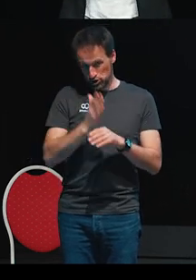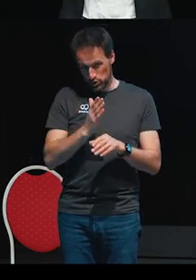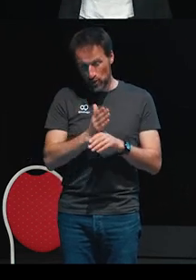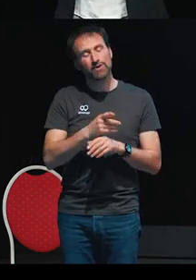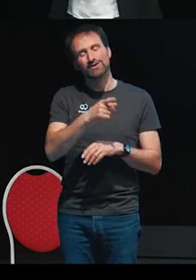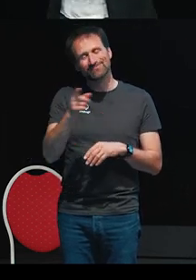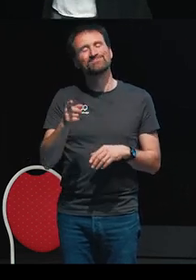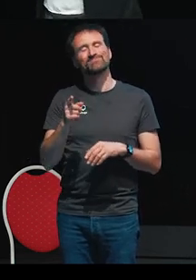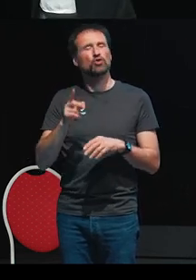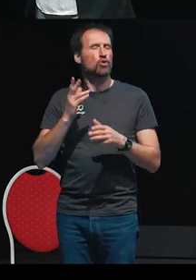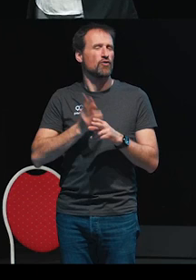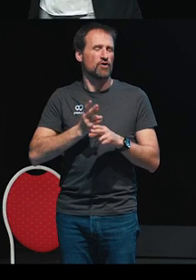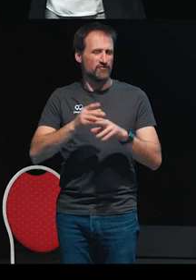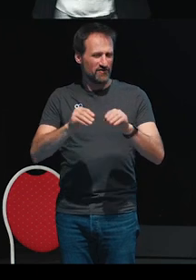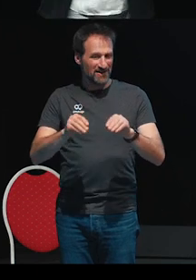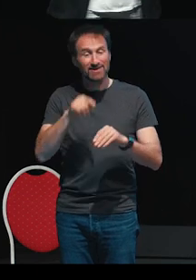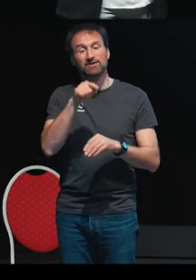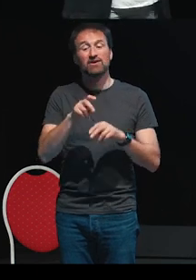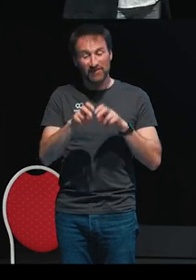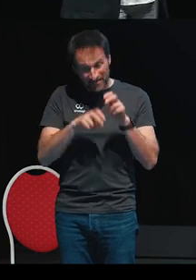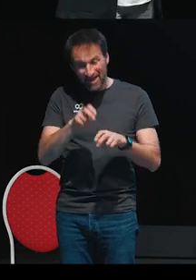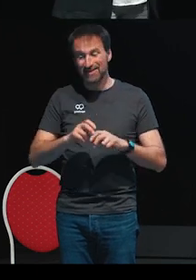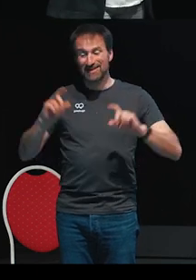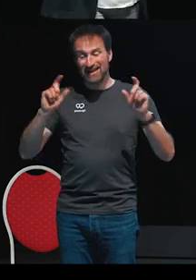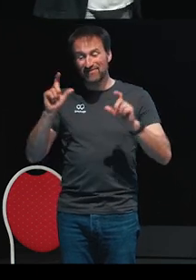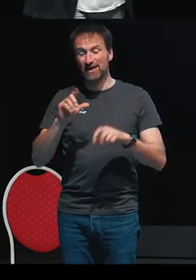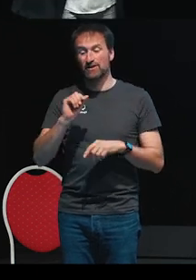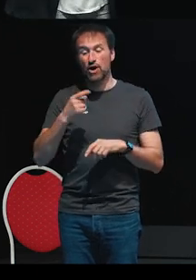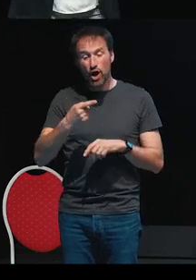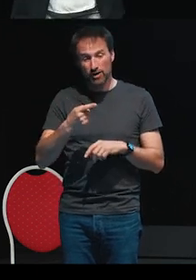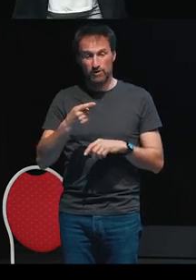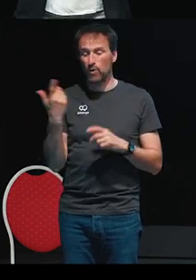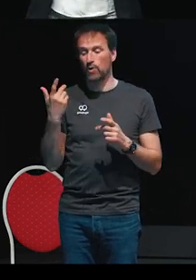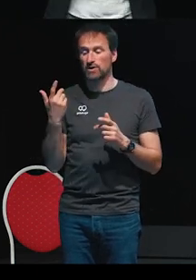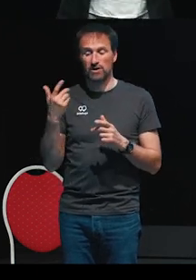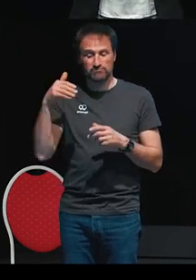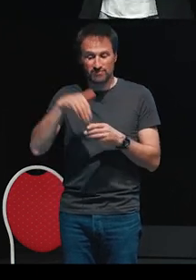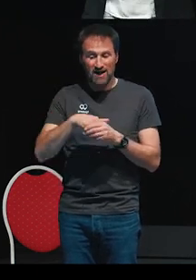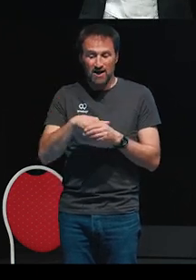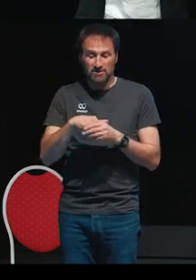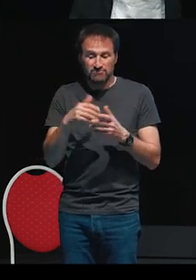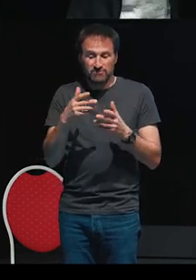event log and use event sourcing in order to implement transactions.